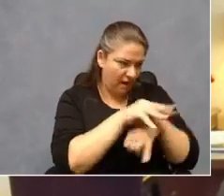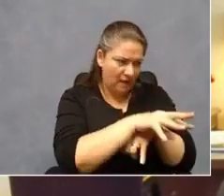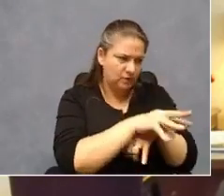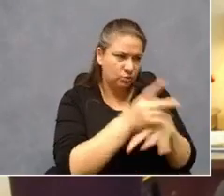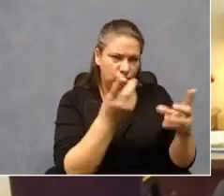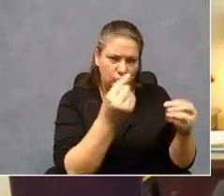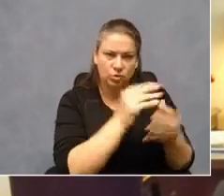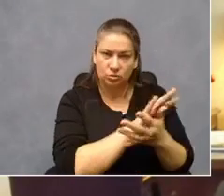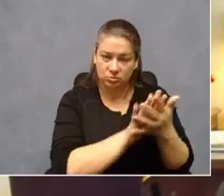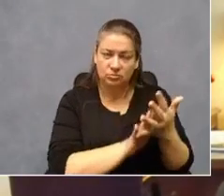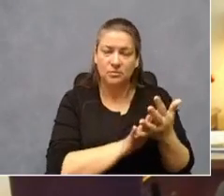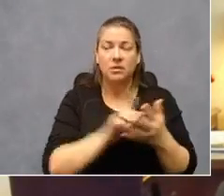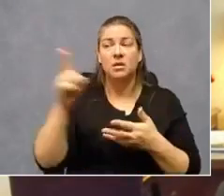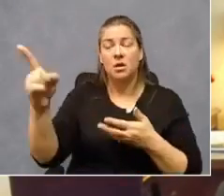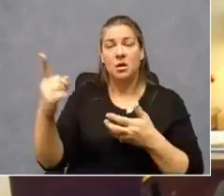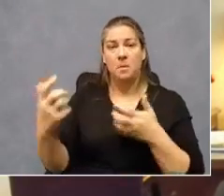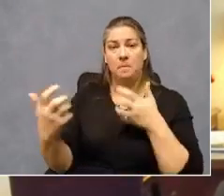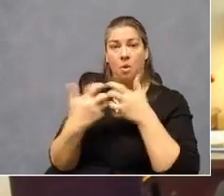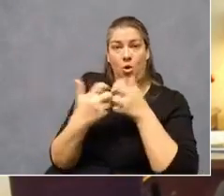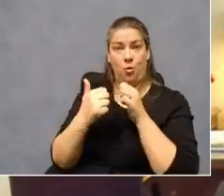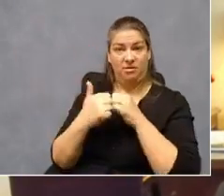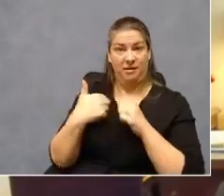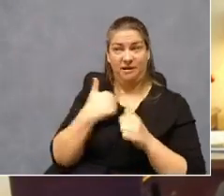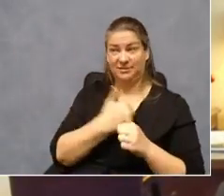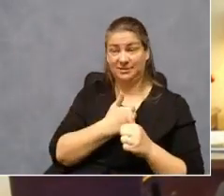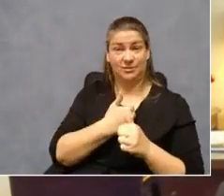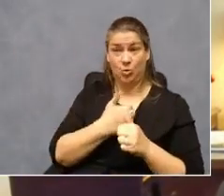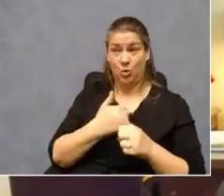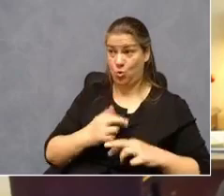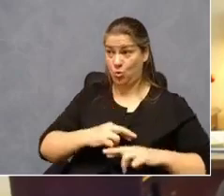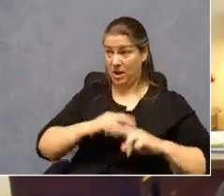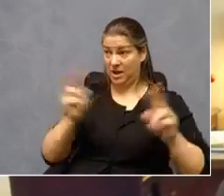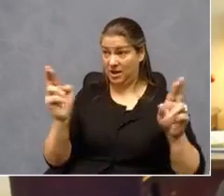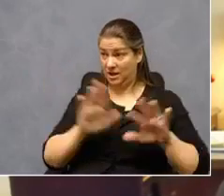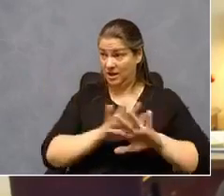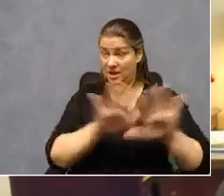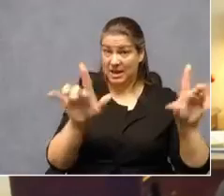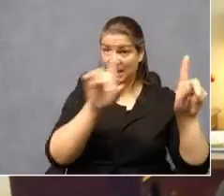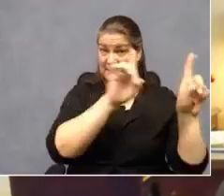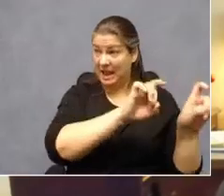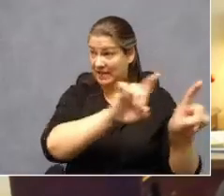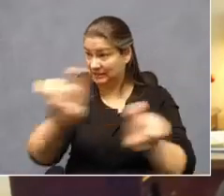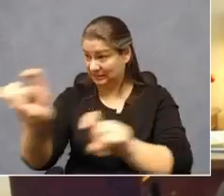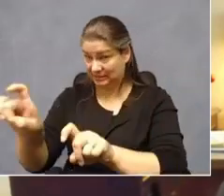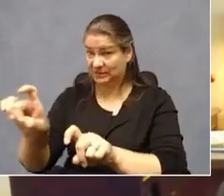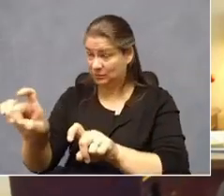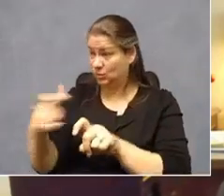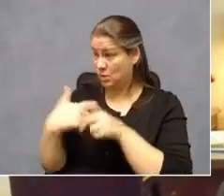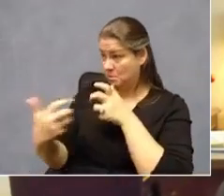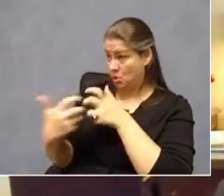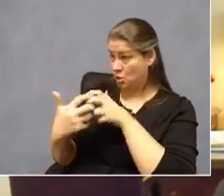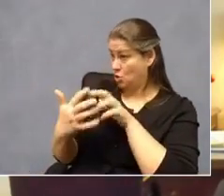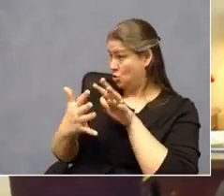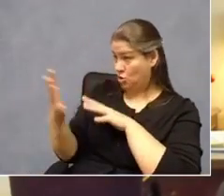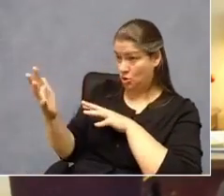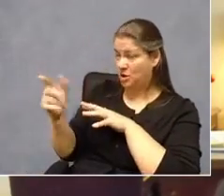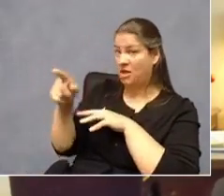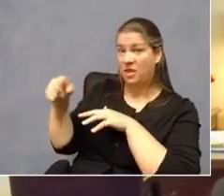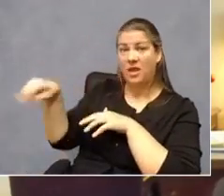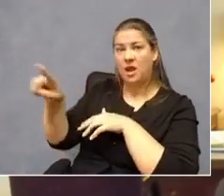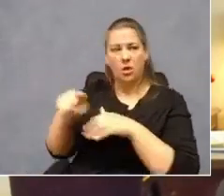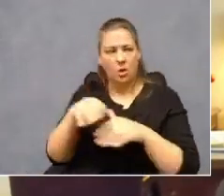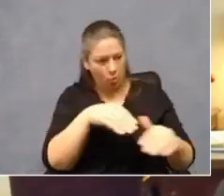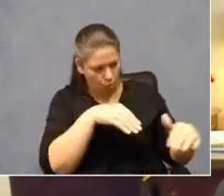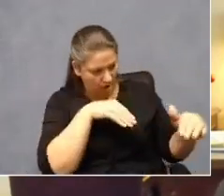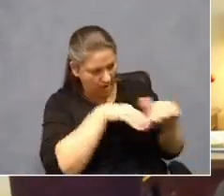to deploy that statewide testing for all our nursing facilities. They actually went into facilities and helped them with